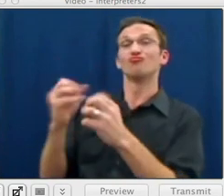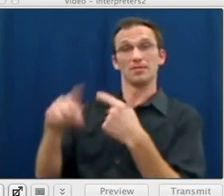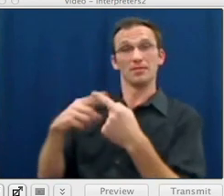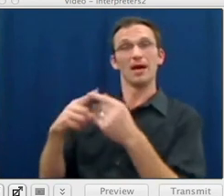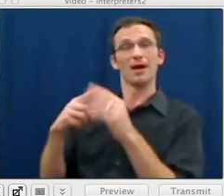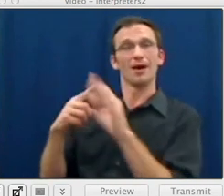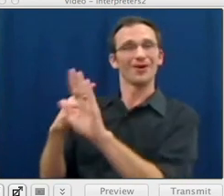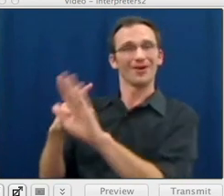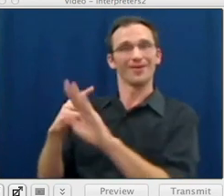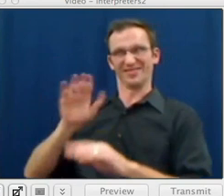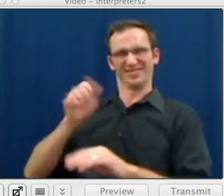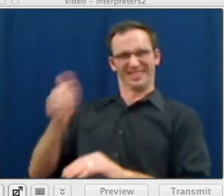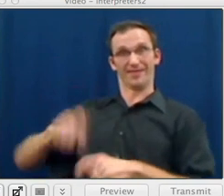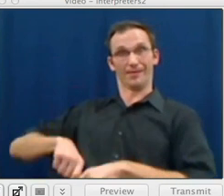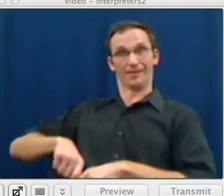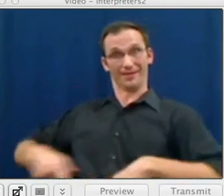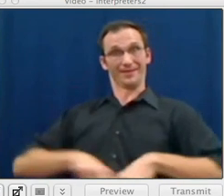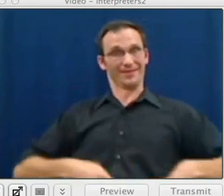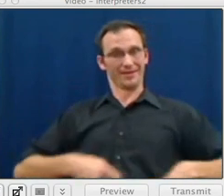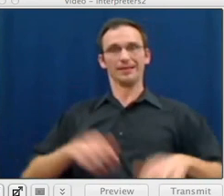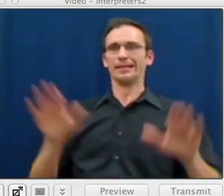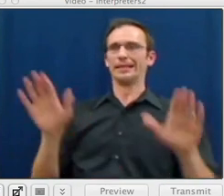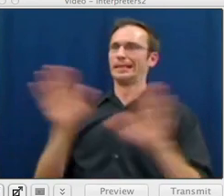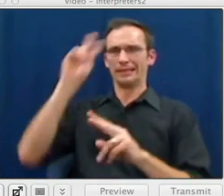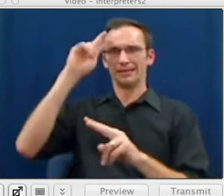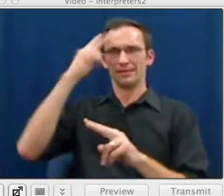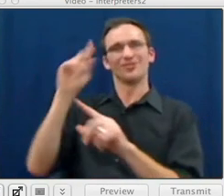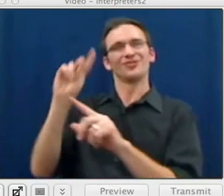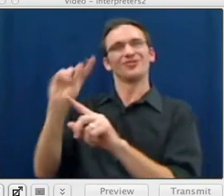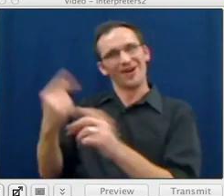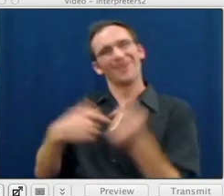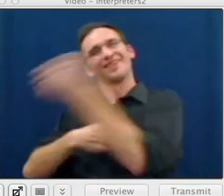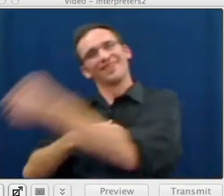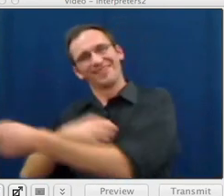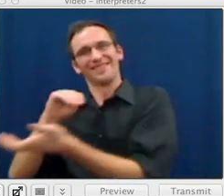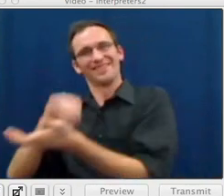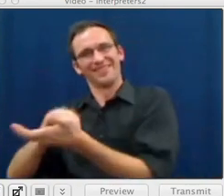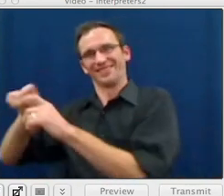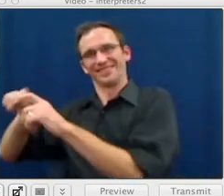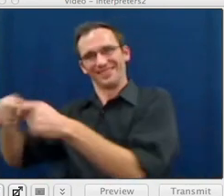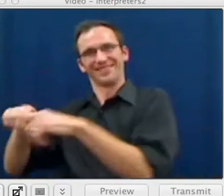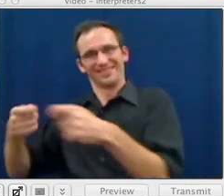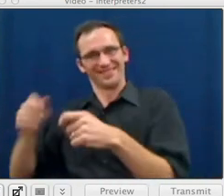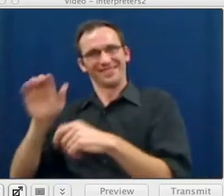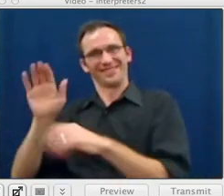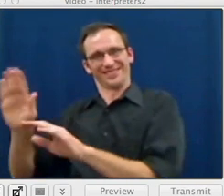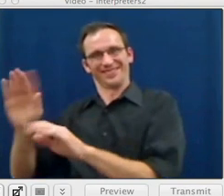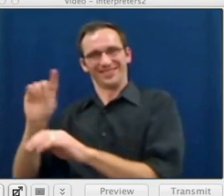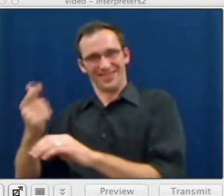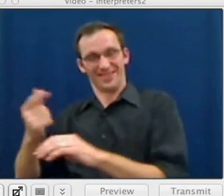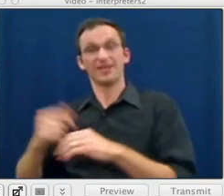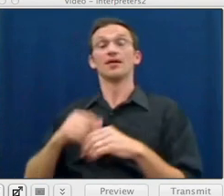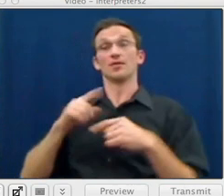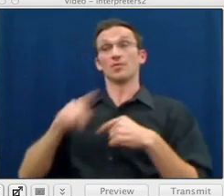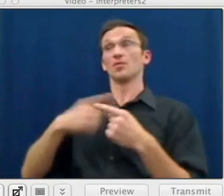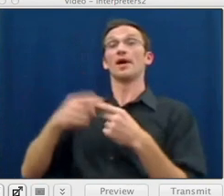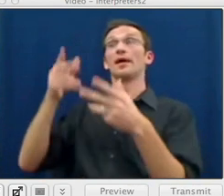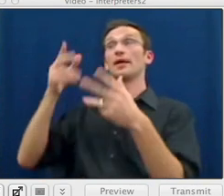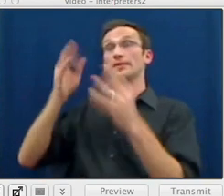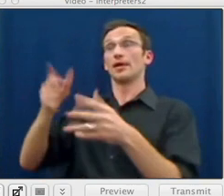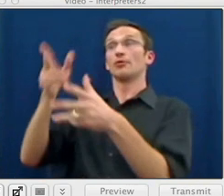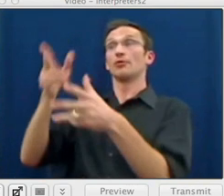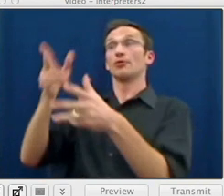getting her tubes tied versus having her dog spayed. What she was going for was fluid,